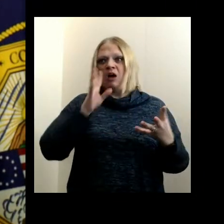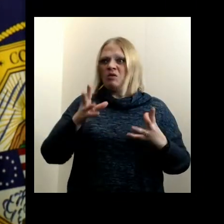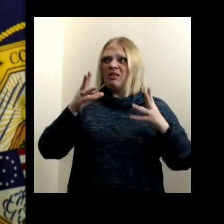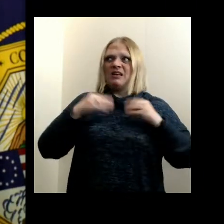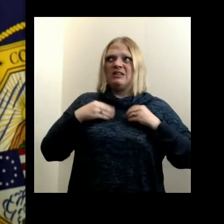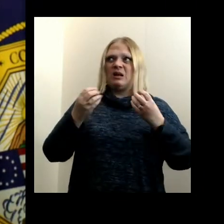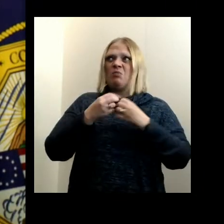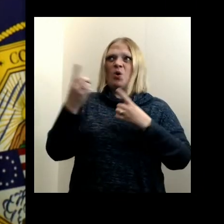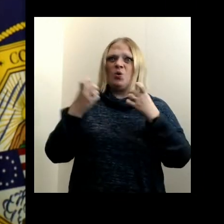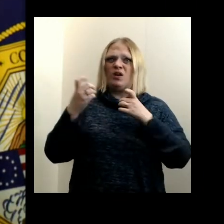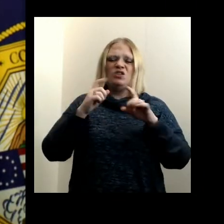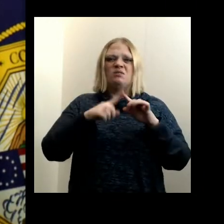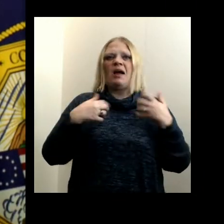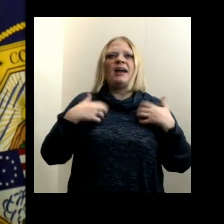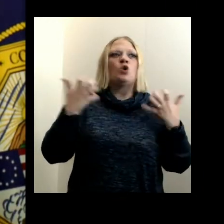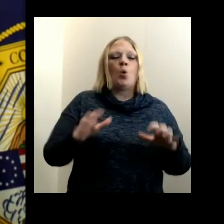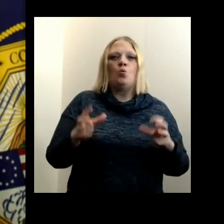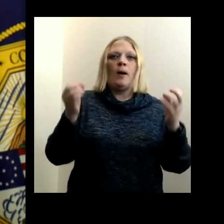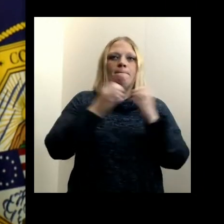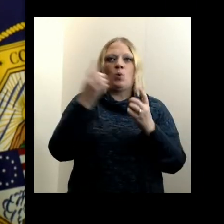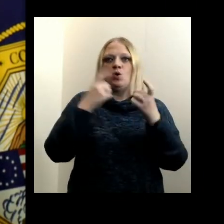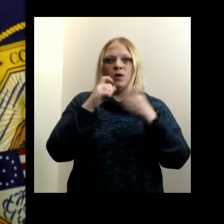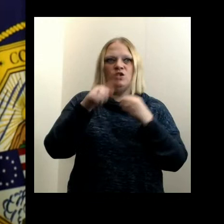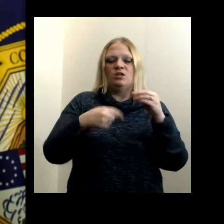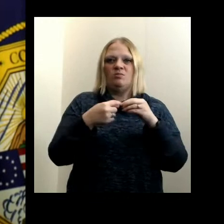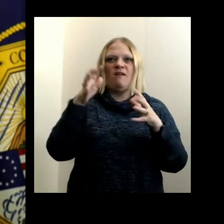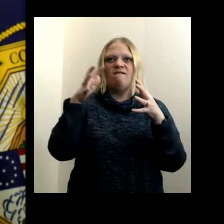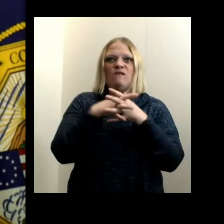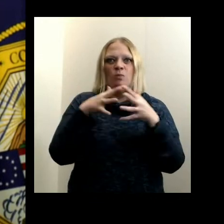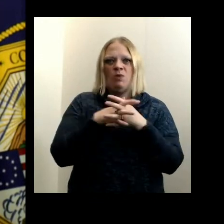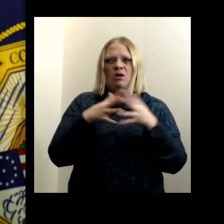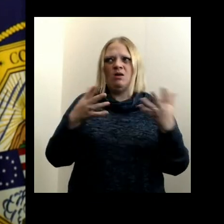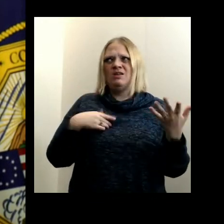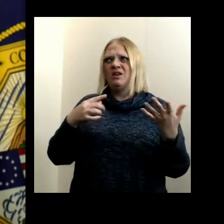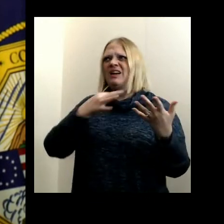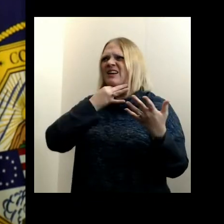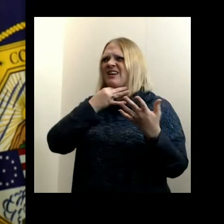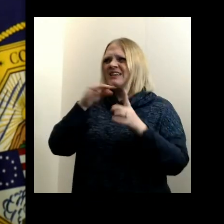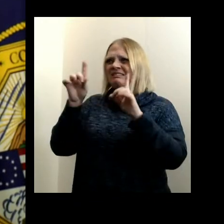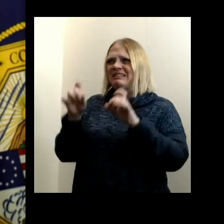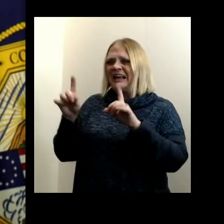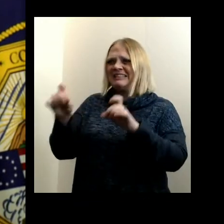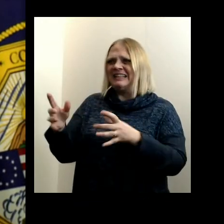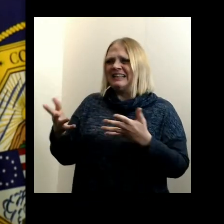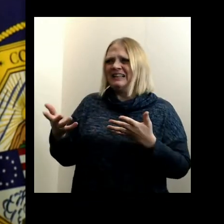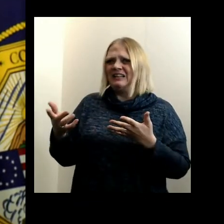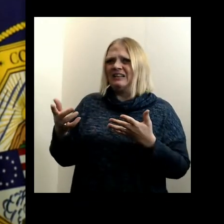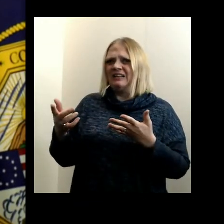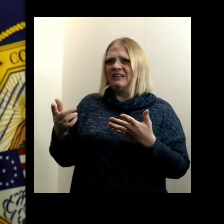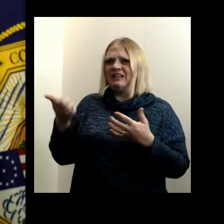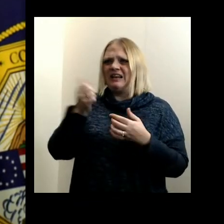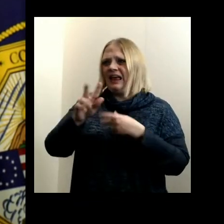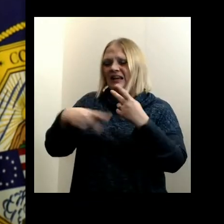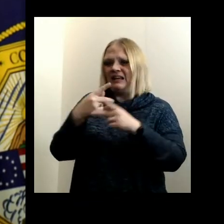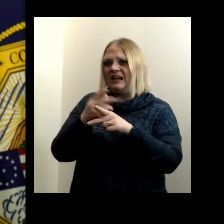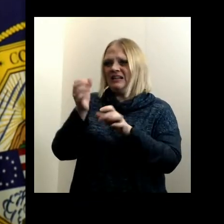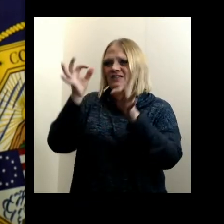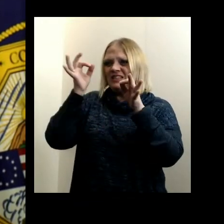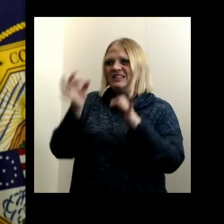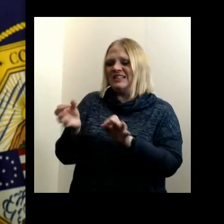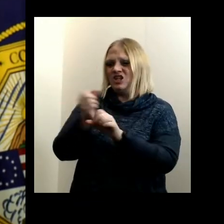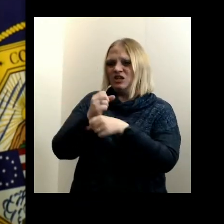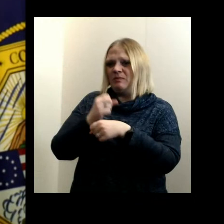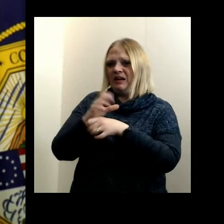questions, but it's not going to be related to the bills. Well, I'm just curious if testing has ever played a factor There's, in any kind of decision-making behind